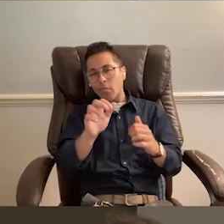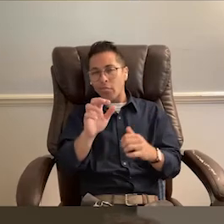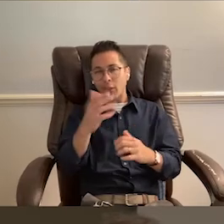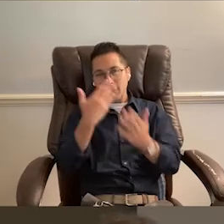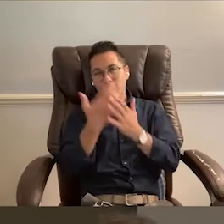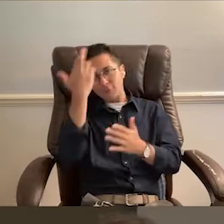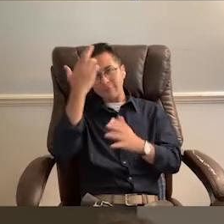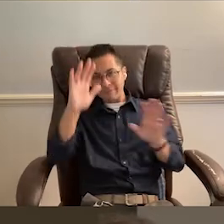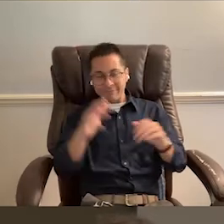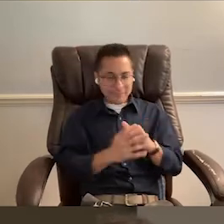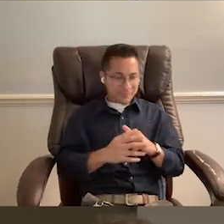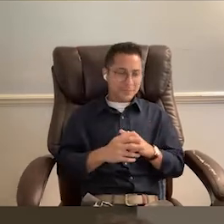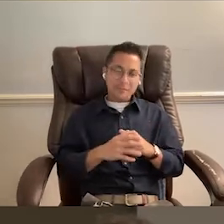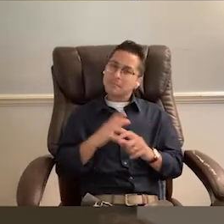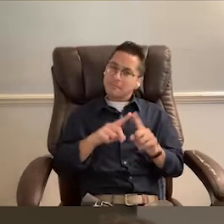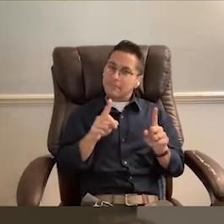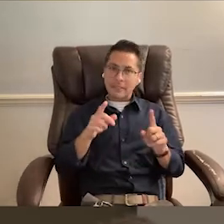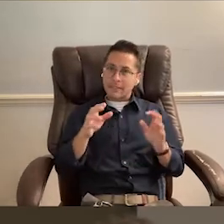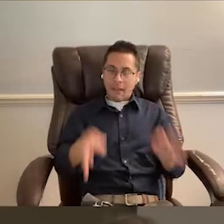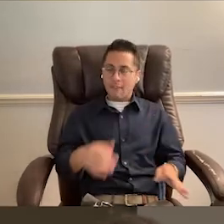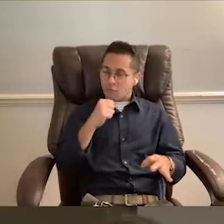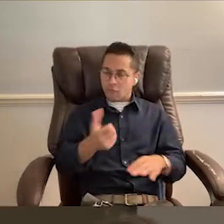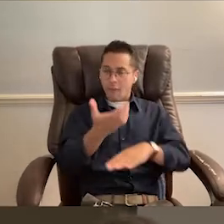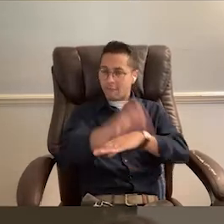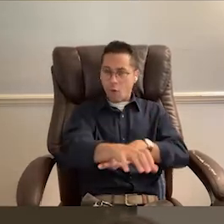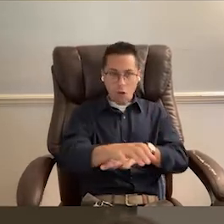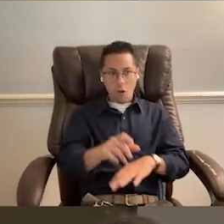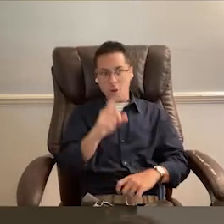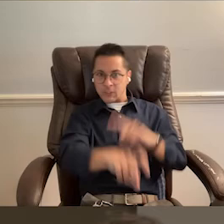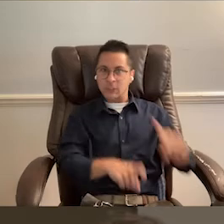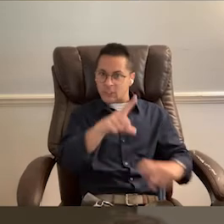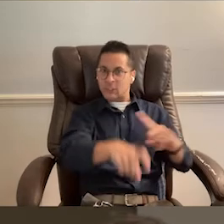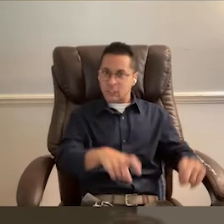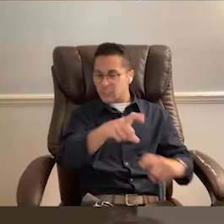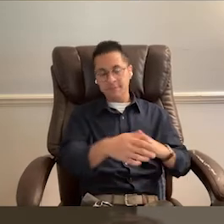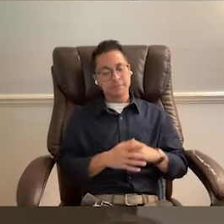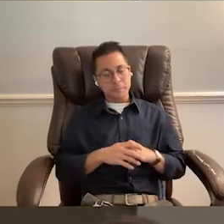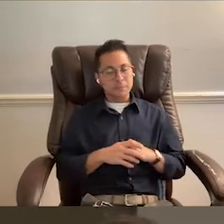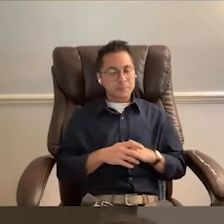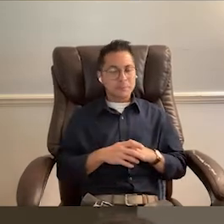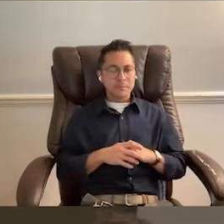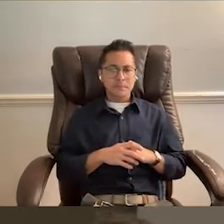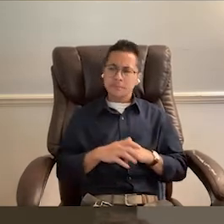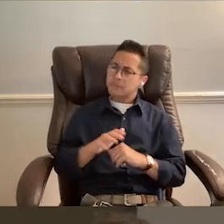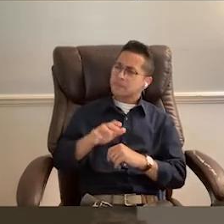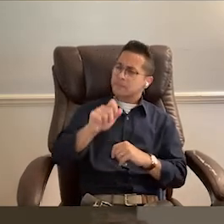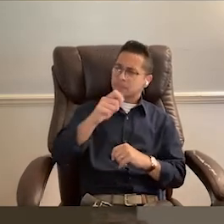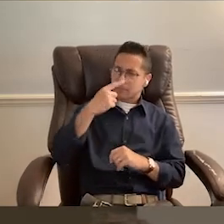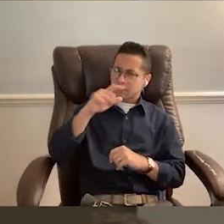listen to them, respect their decisions, what they want to do within reason. I mean, there's some, but definitely don't